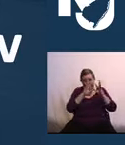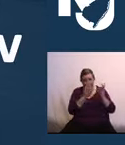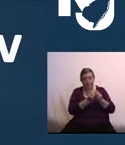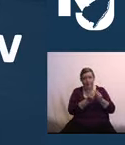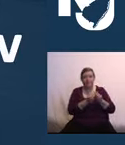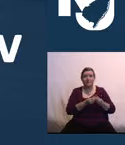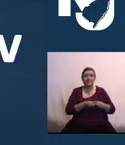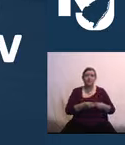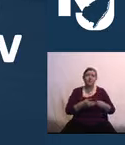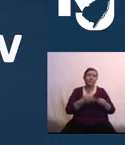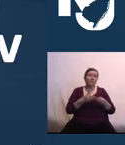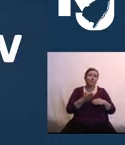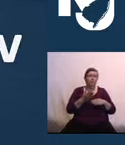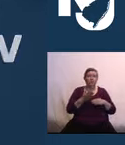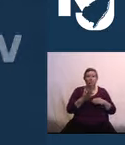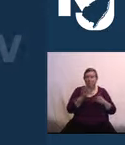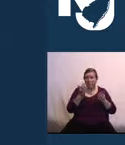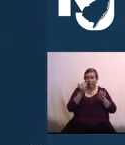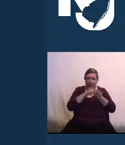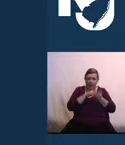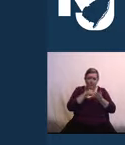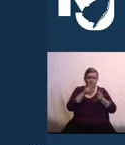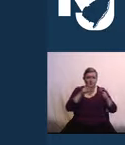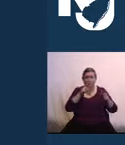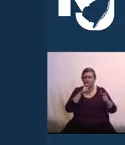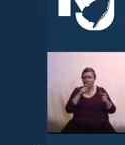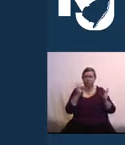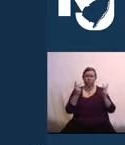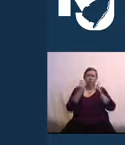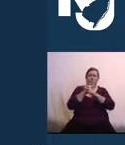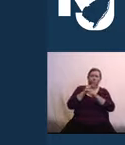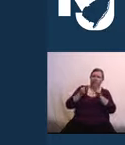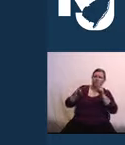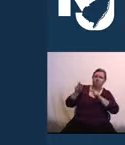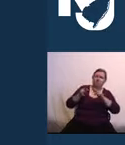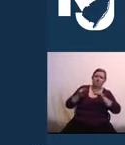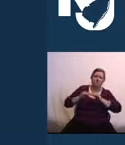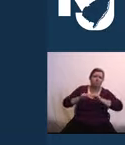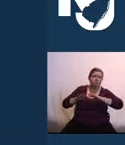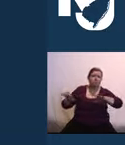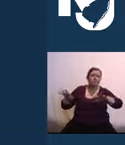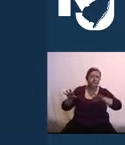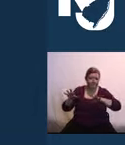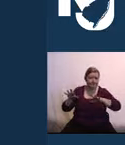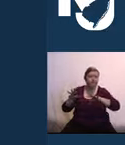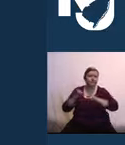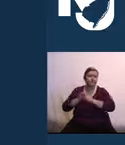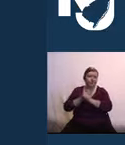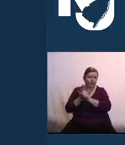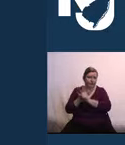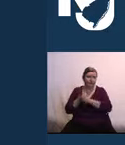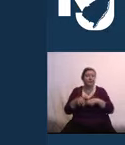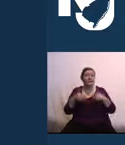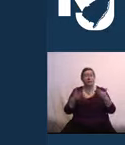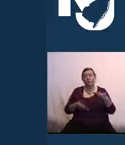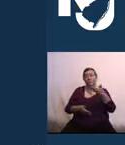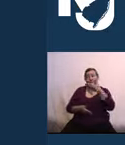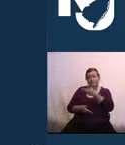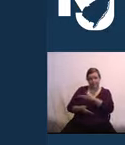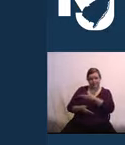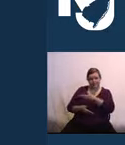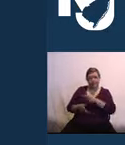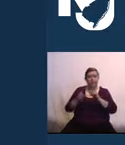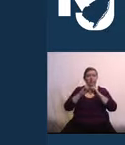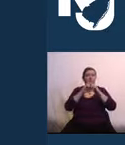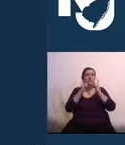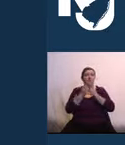worst of Omicron. Now let's continue recognizing the small businesses partnering with the New Jersey Department of Labor through the Return